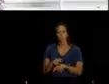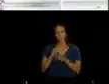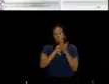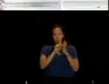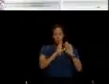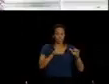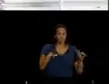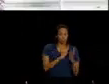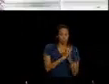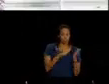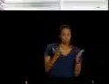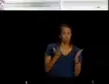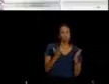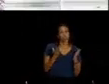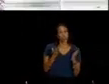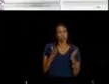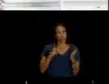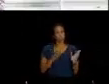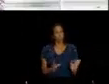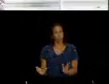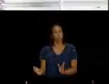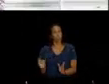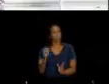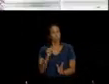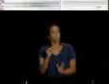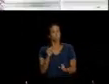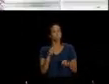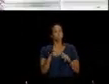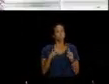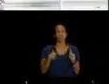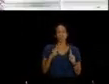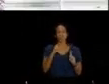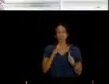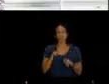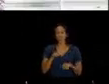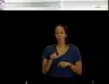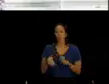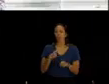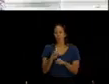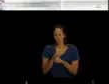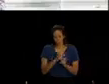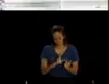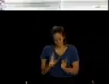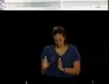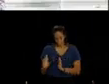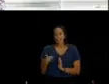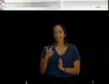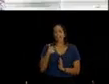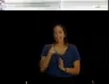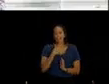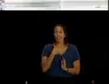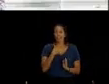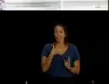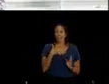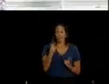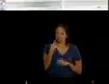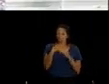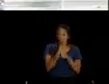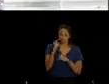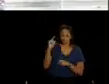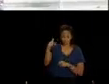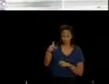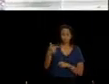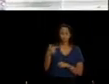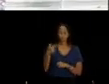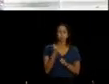book was on my 10-year plan. So I was like, absolutely, sign me up. And 1 year later, so last